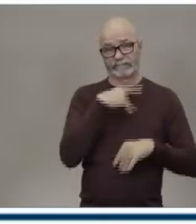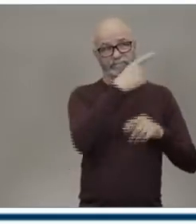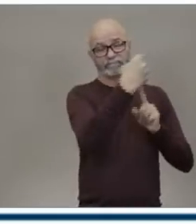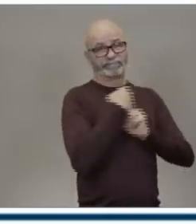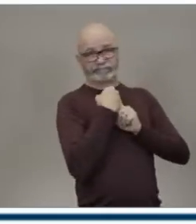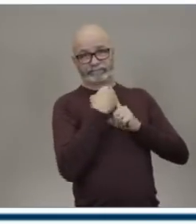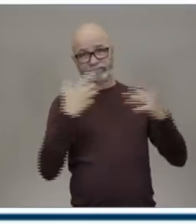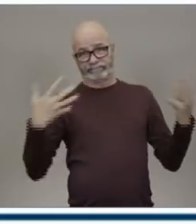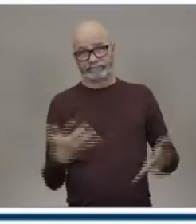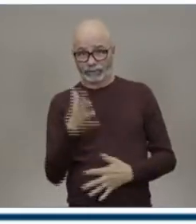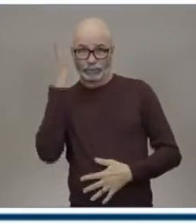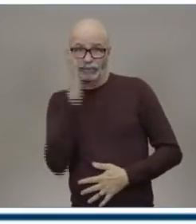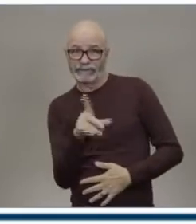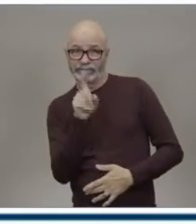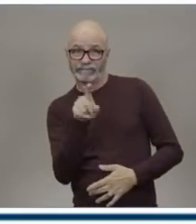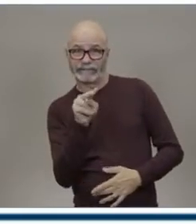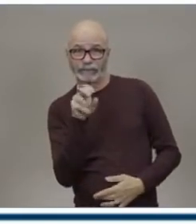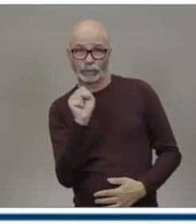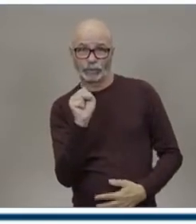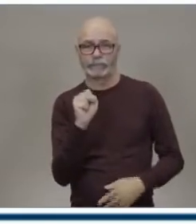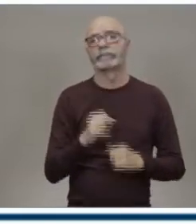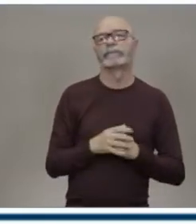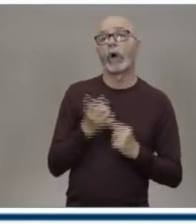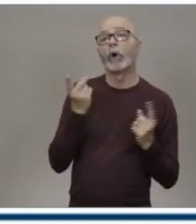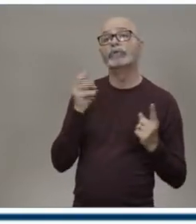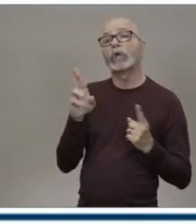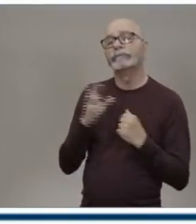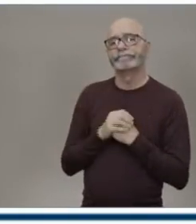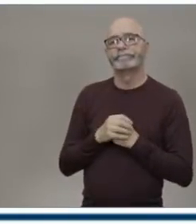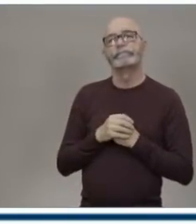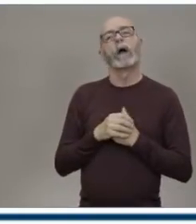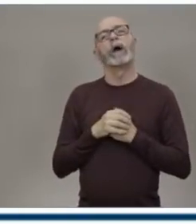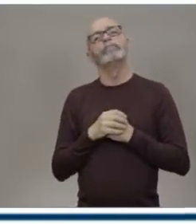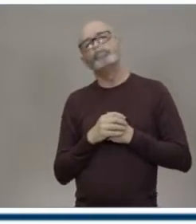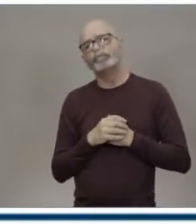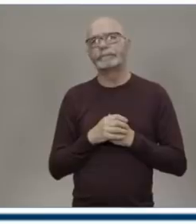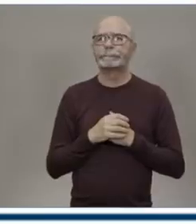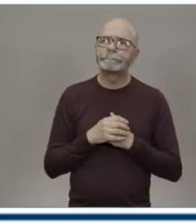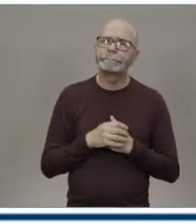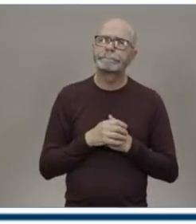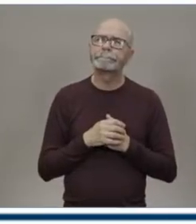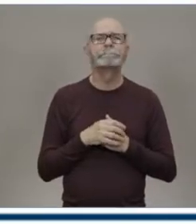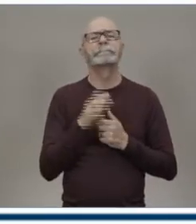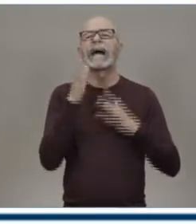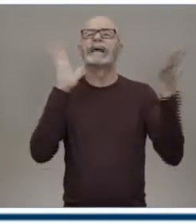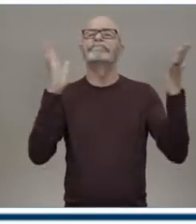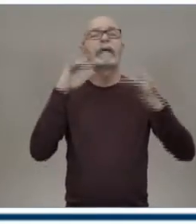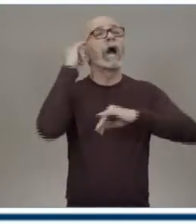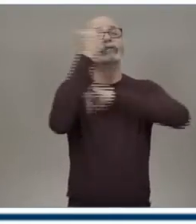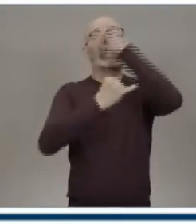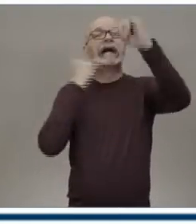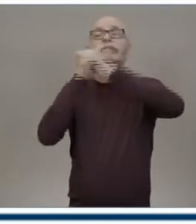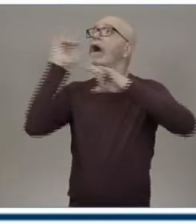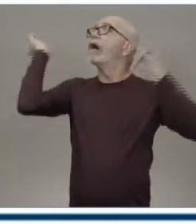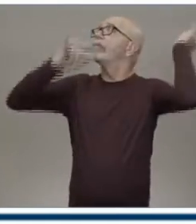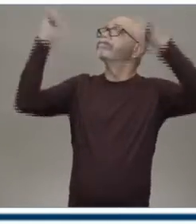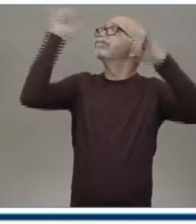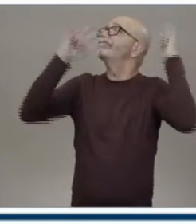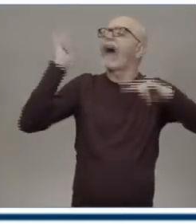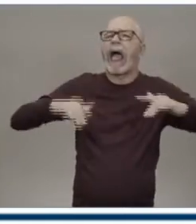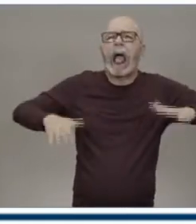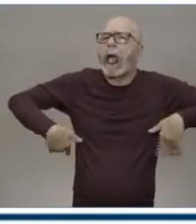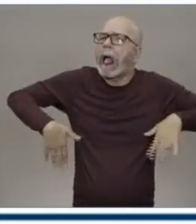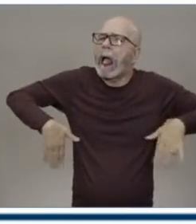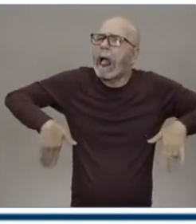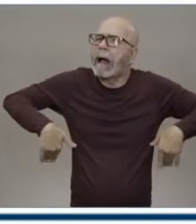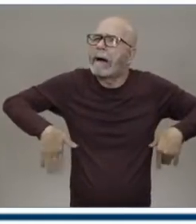Scotia? So, I mean, we don't have as much international travel. I'll put it this way. I wouldn't be surprised if we do